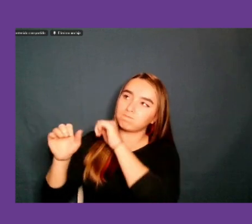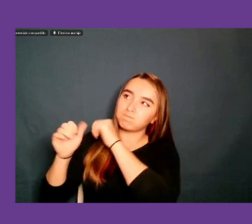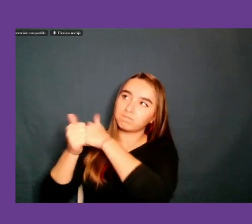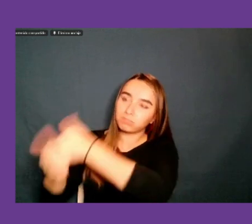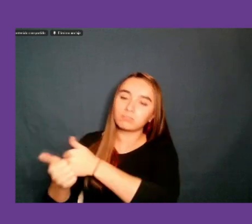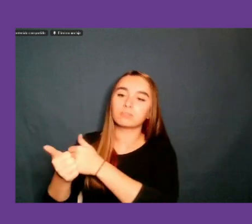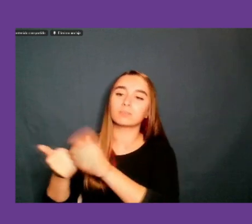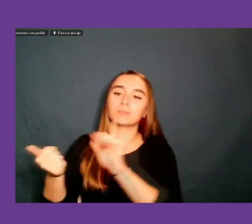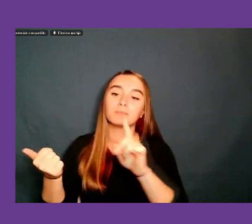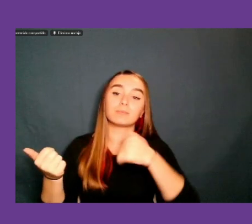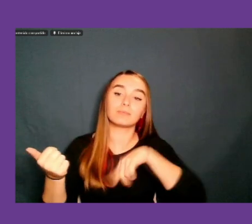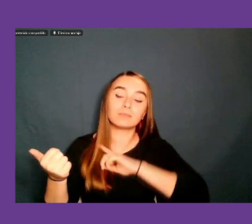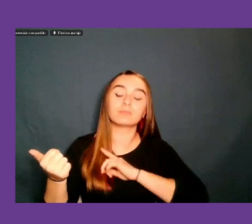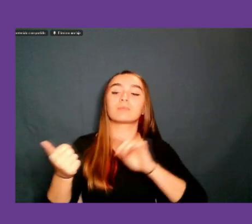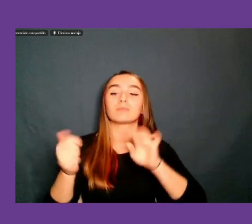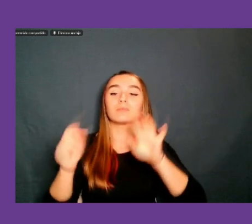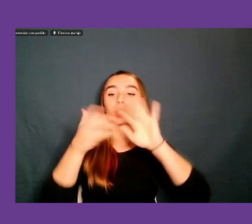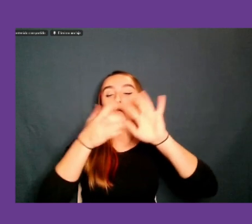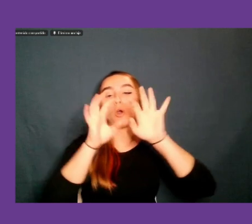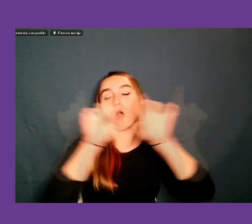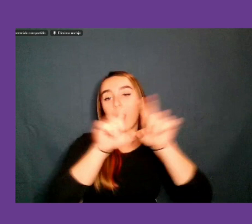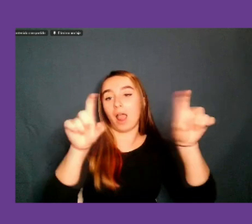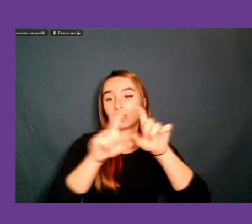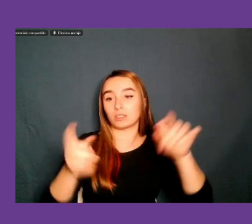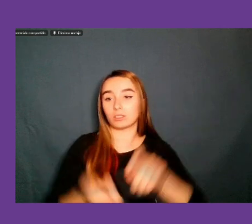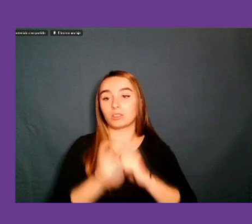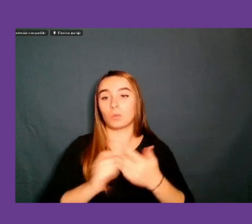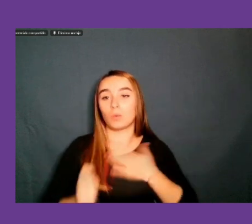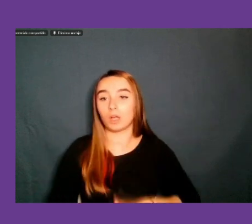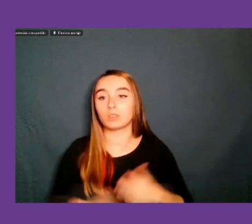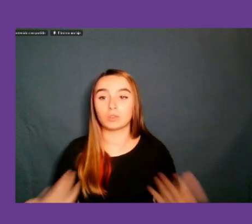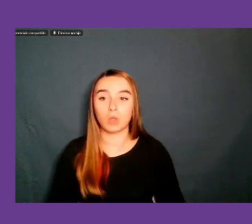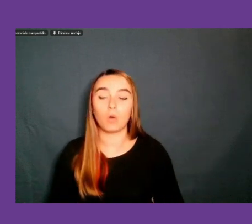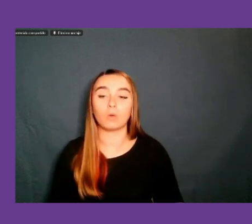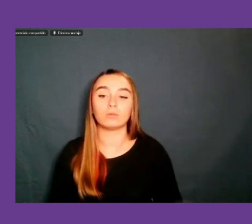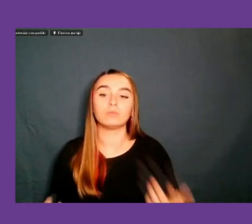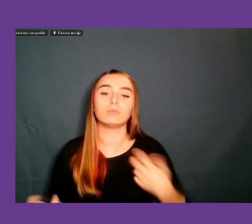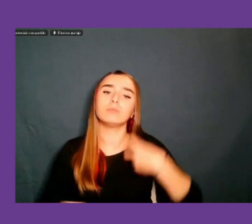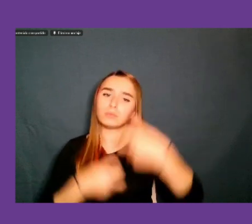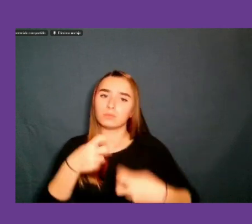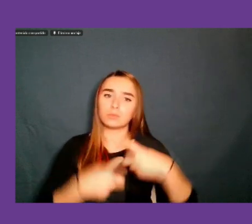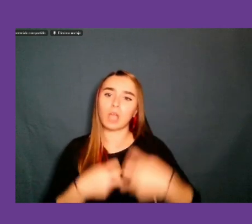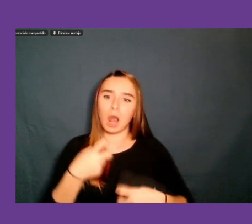organization, which is really interesting. So still a challenge that we